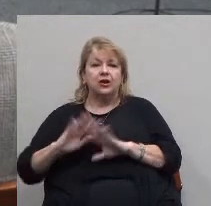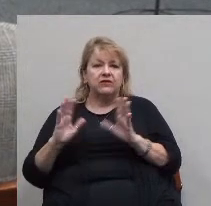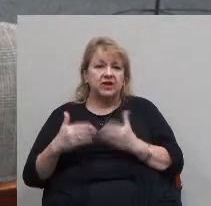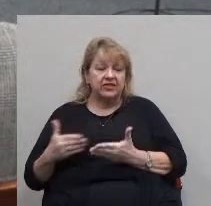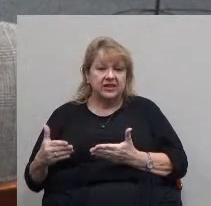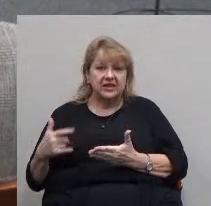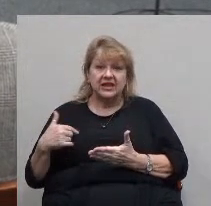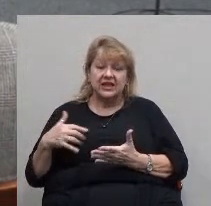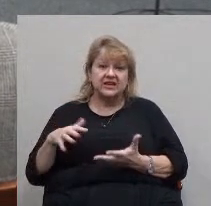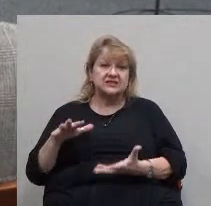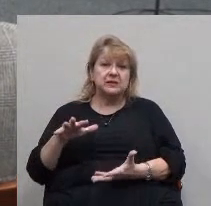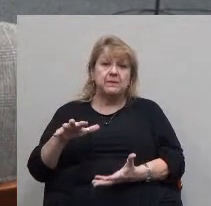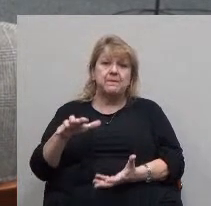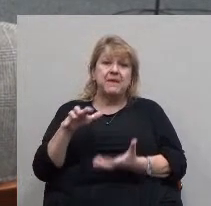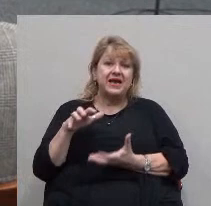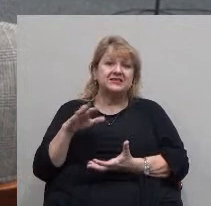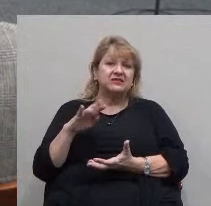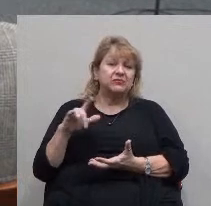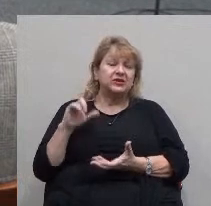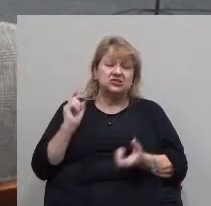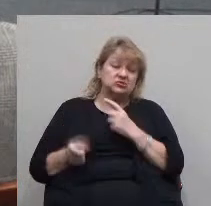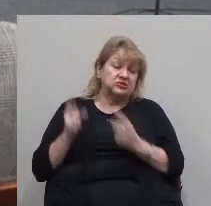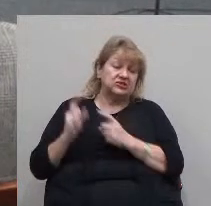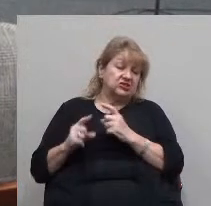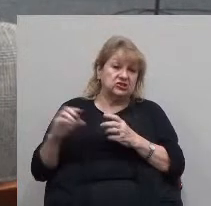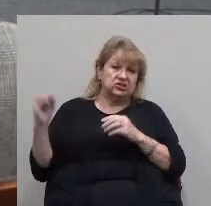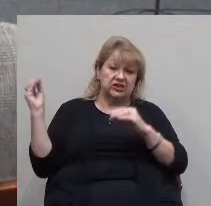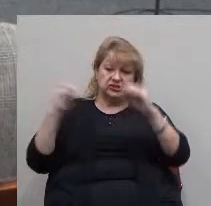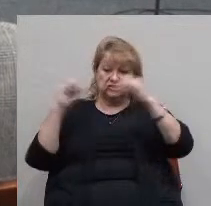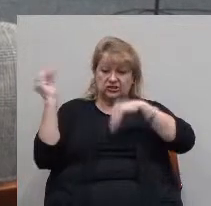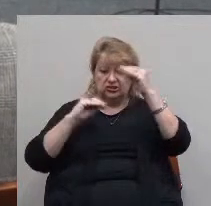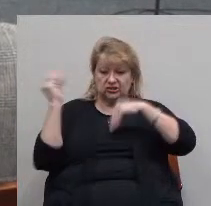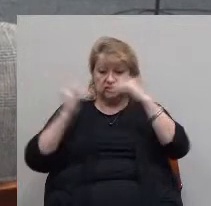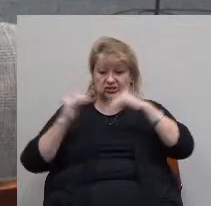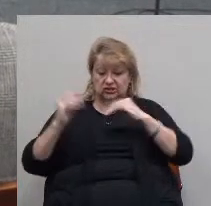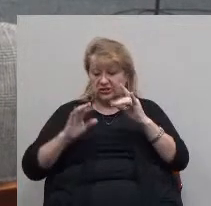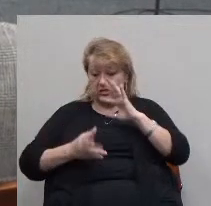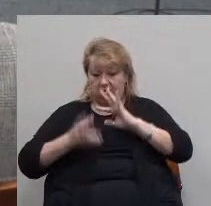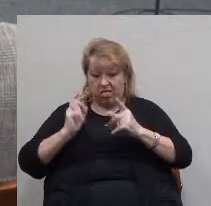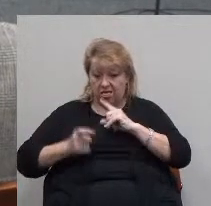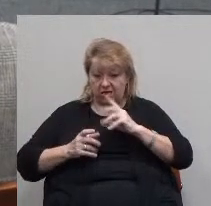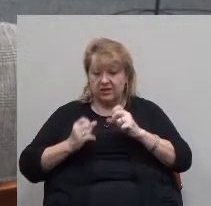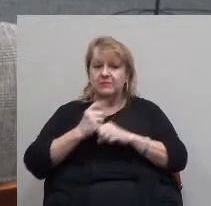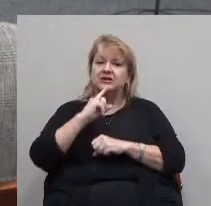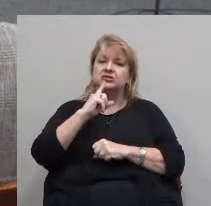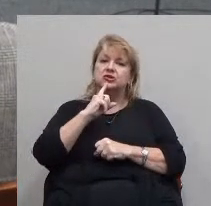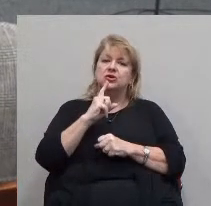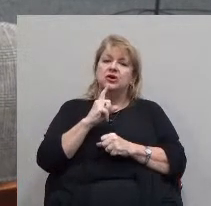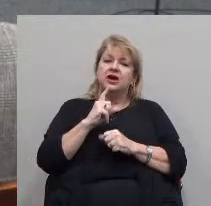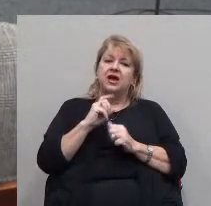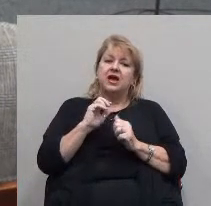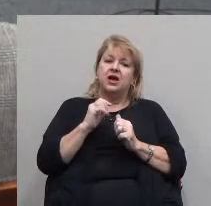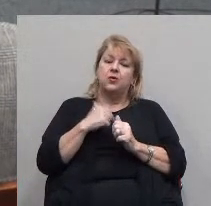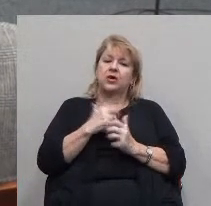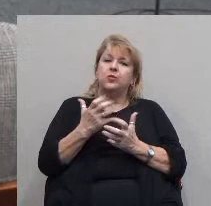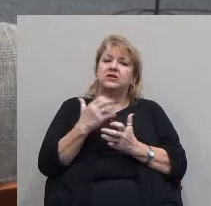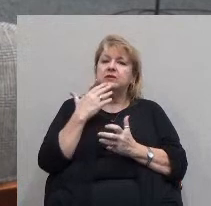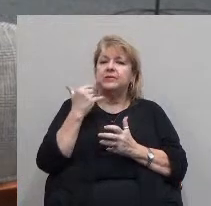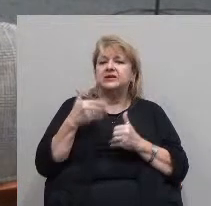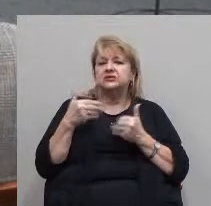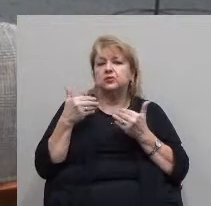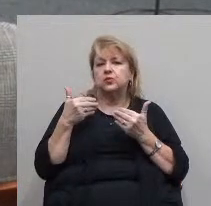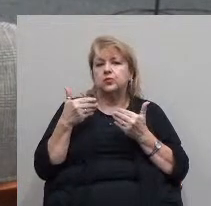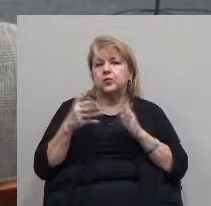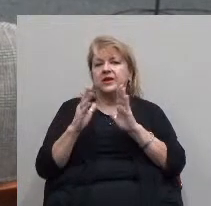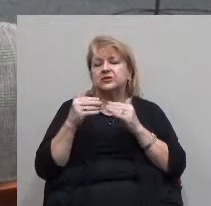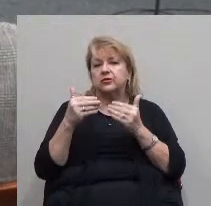things, because this is a massive bill with a lot of changes inside of it that we want to make sure that we're relaying the best way to go forward. But